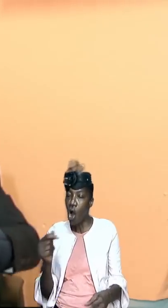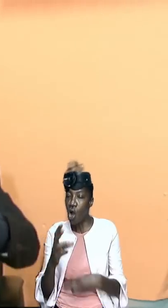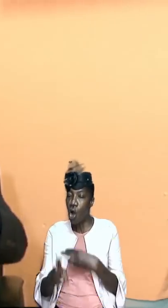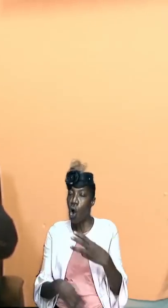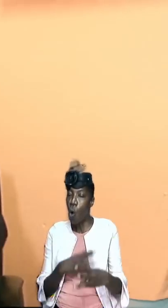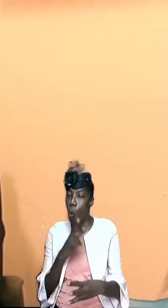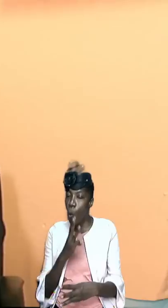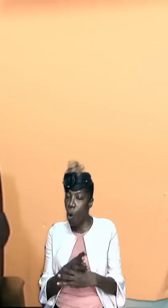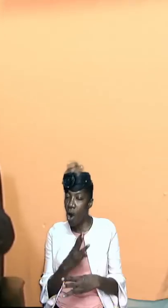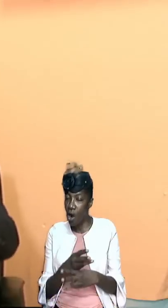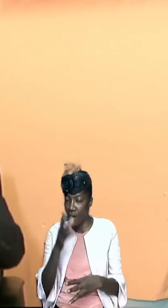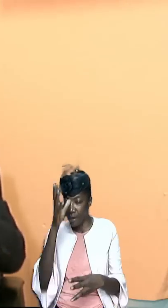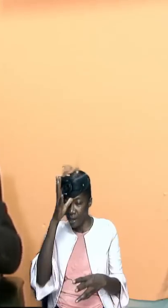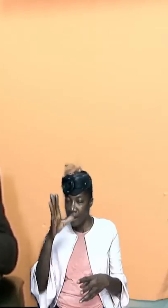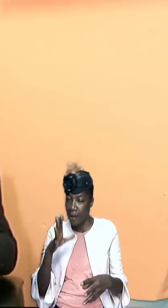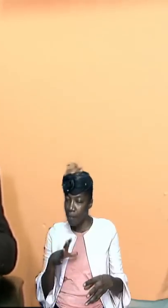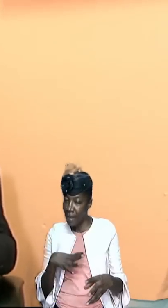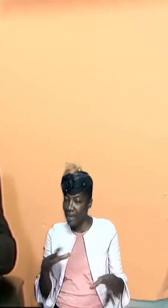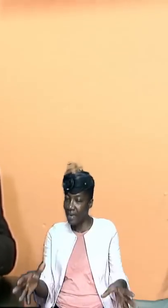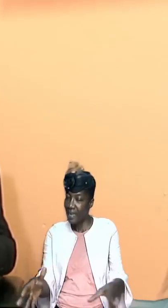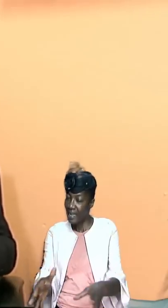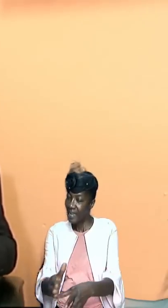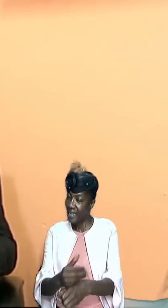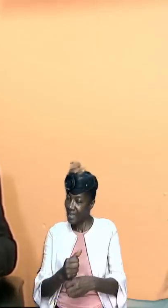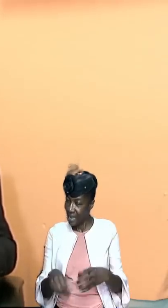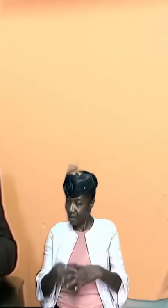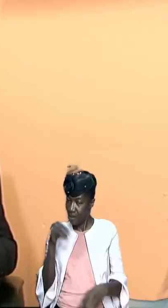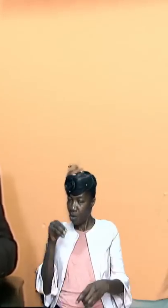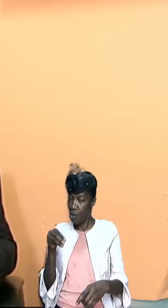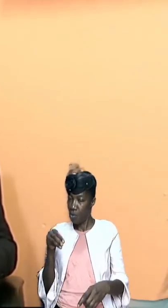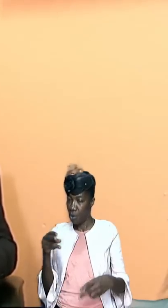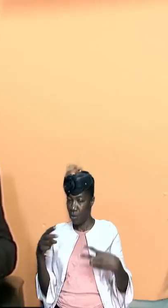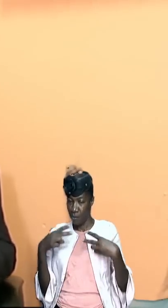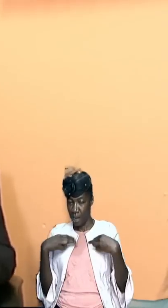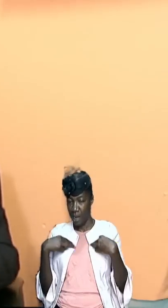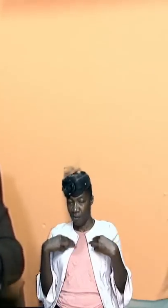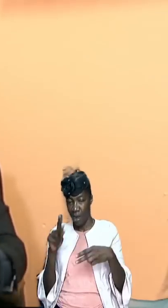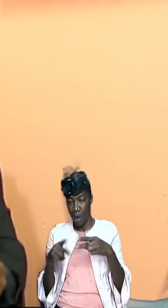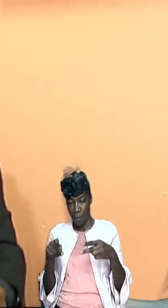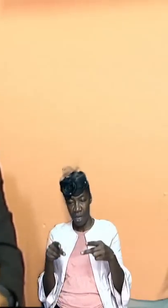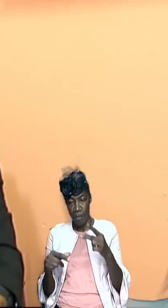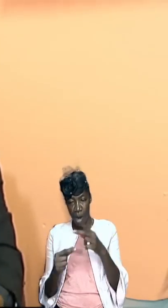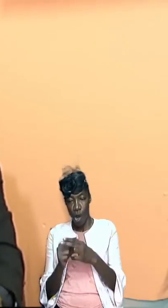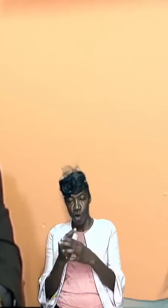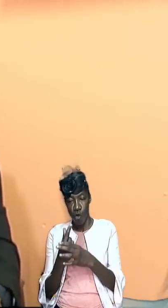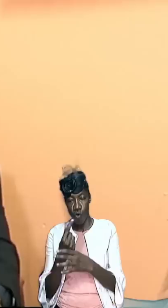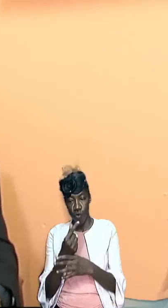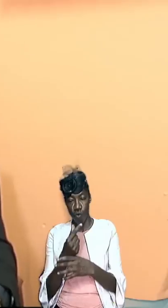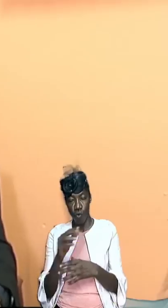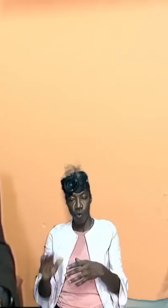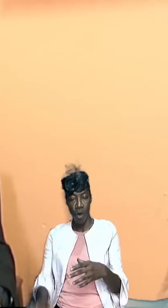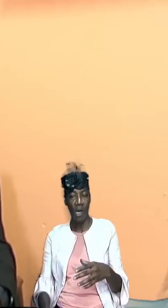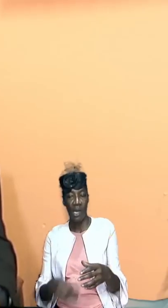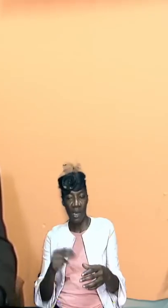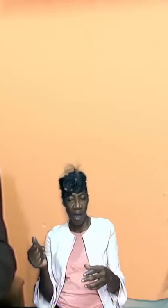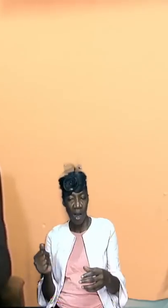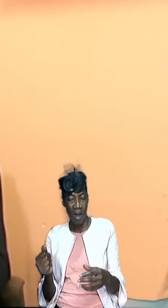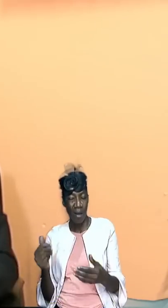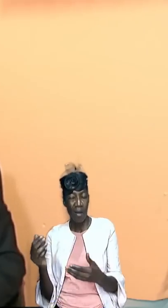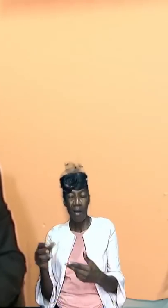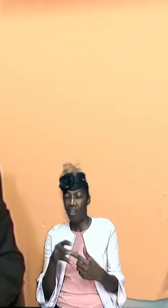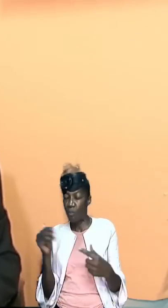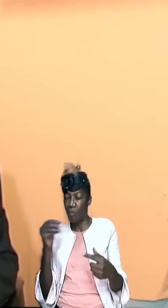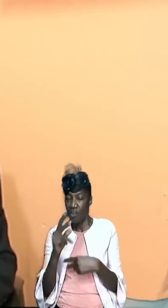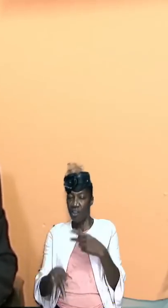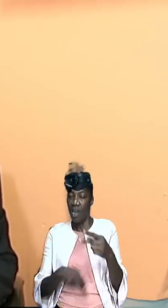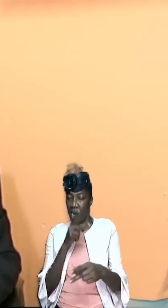as an example men taking them out, because you know you have people that breed dogs, and a certain type of dog mixed with a certain type of dog